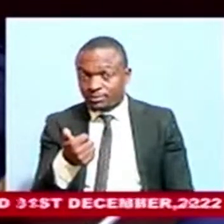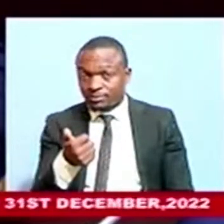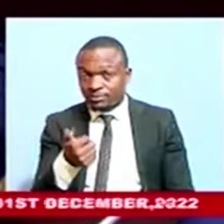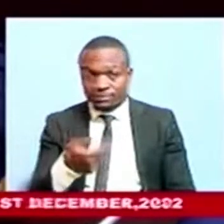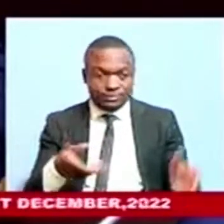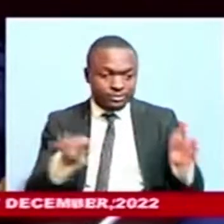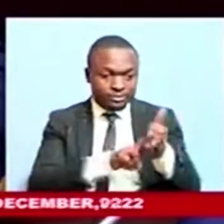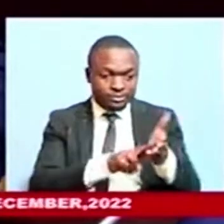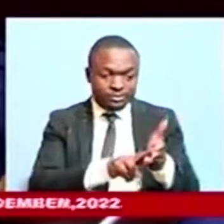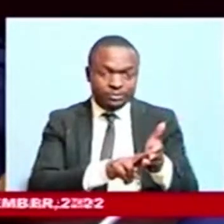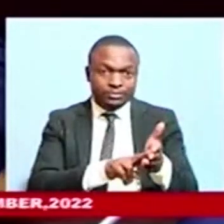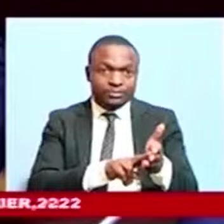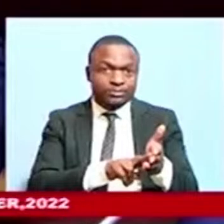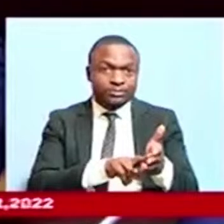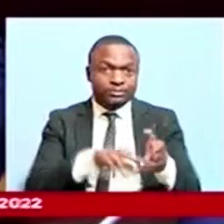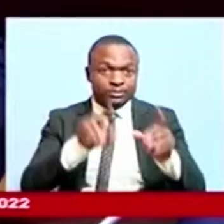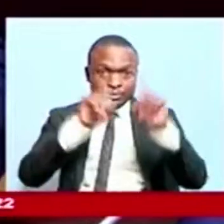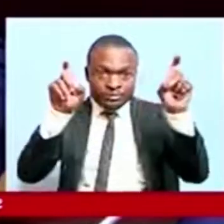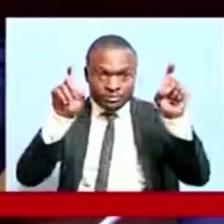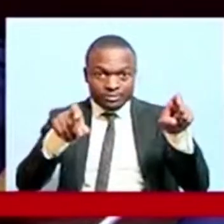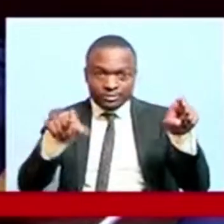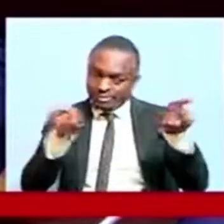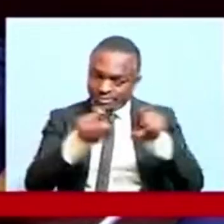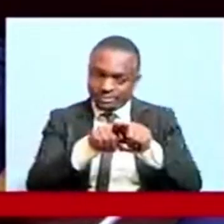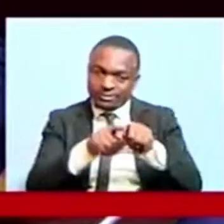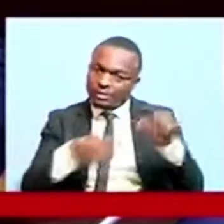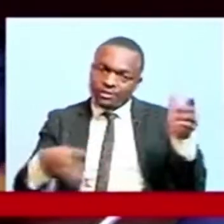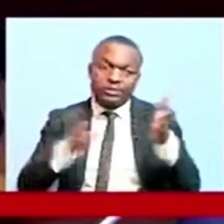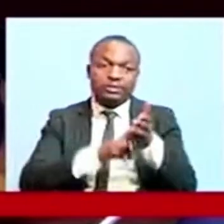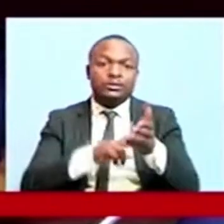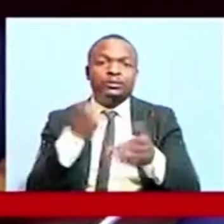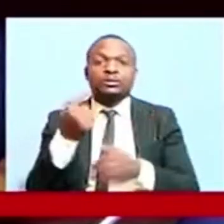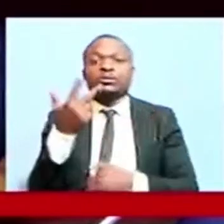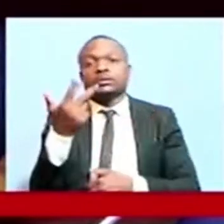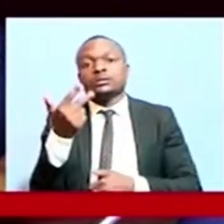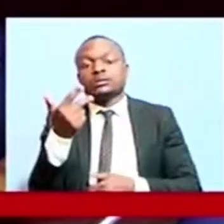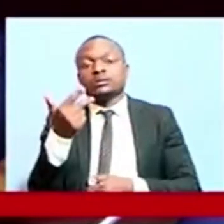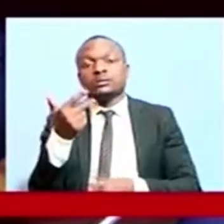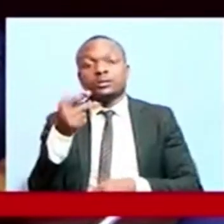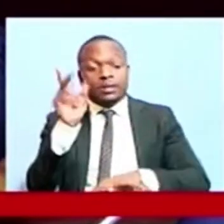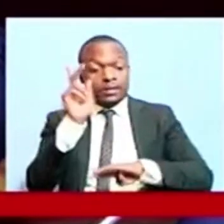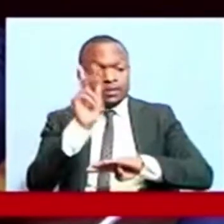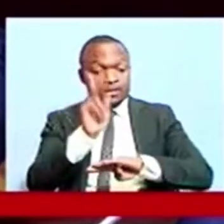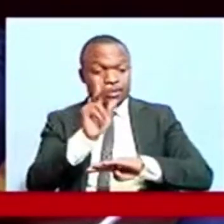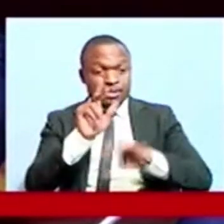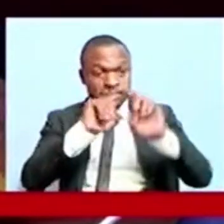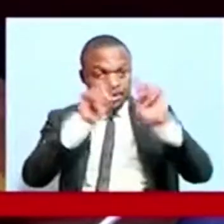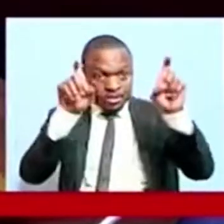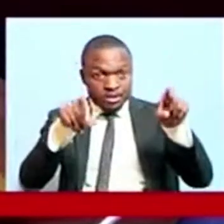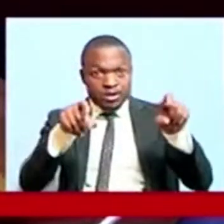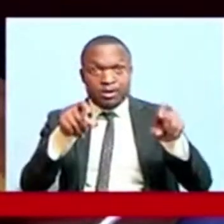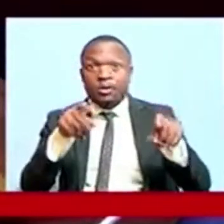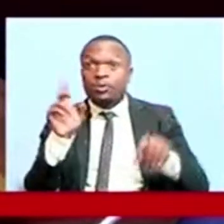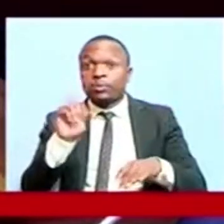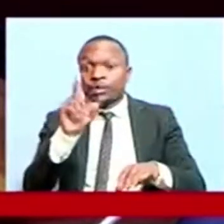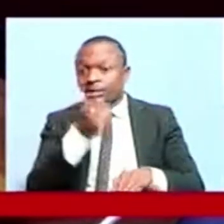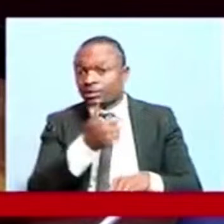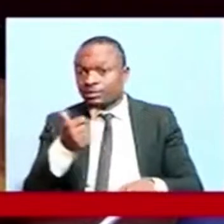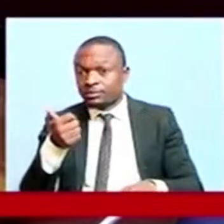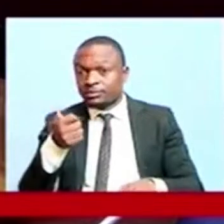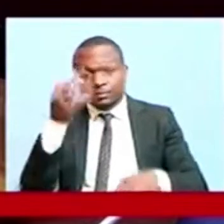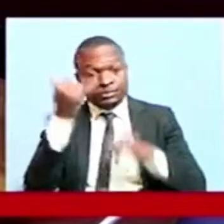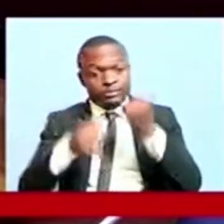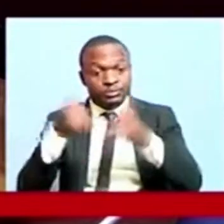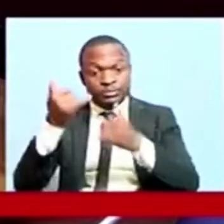repeated, the other certificate. So there are only 13 certificates. Where are the rest of the